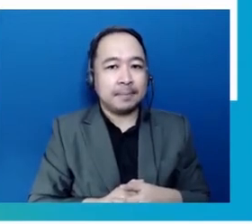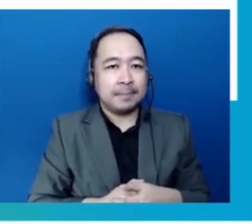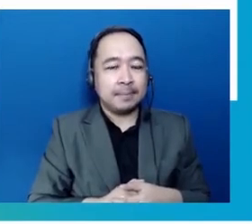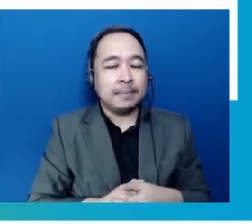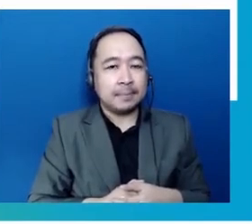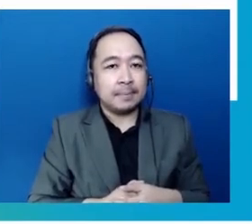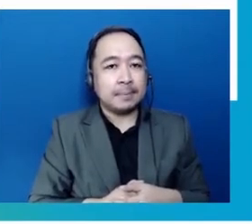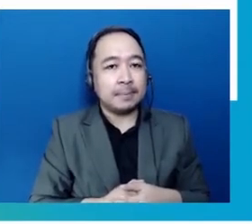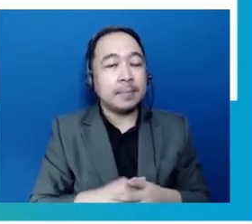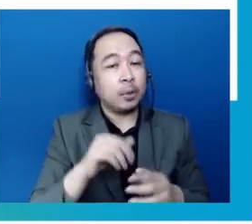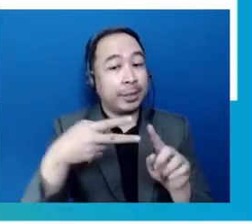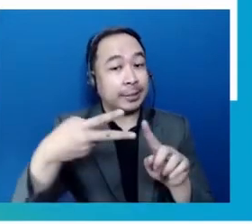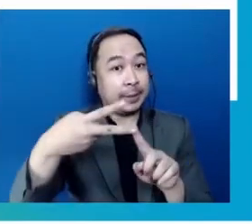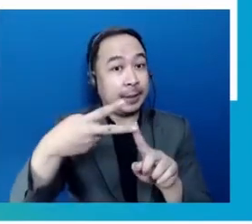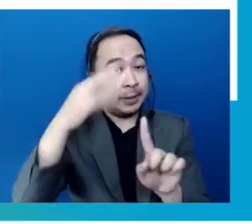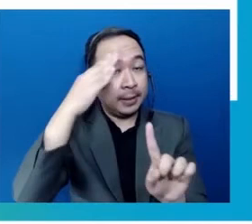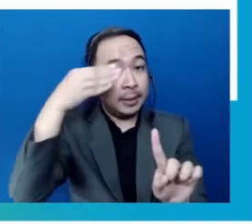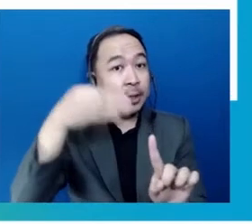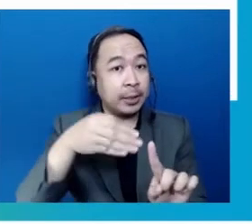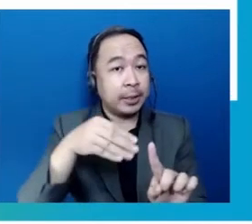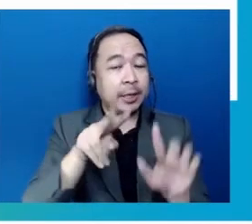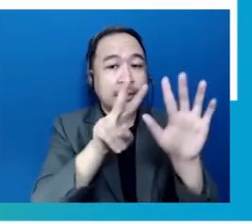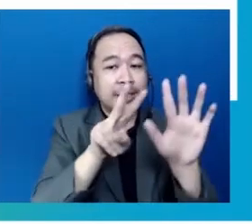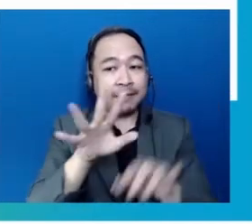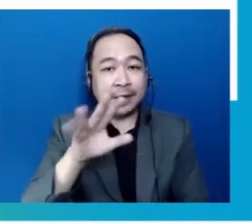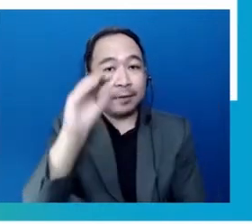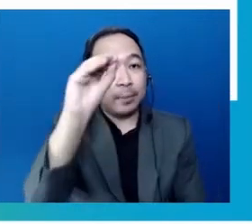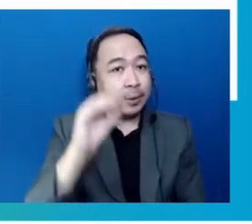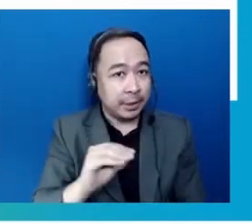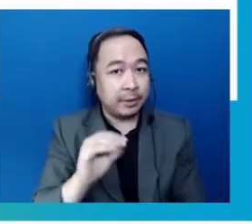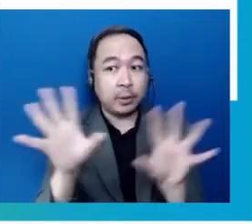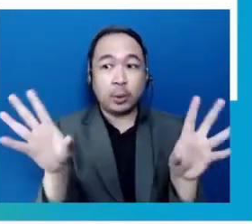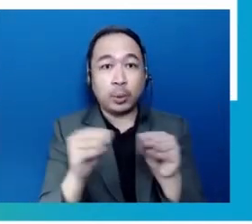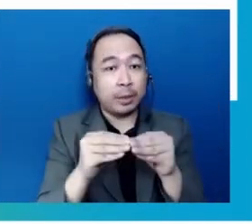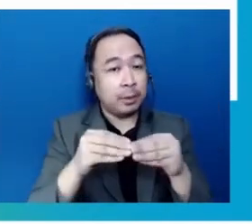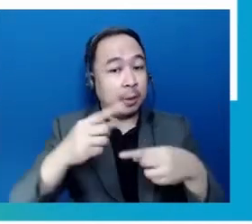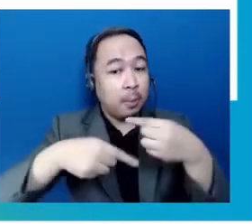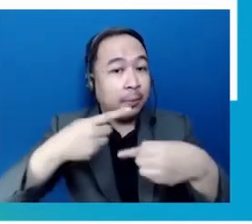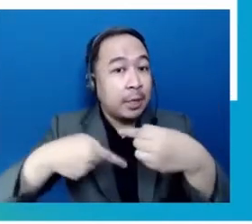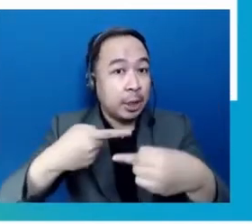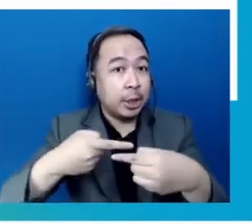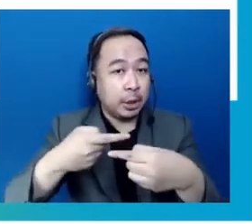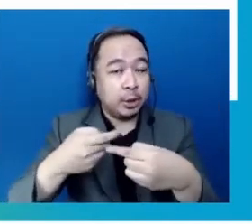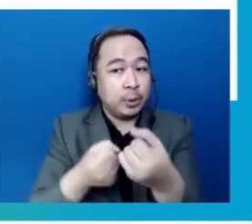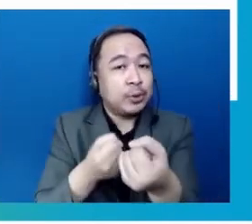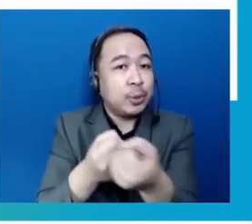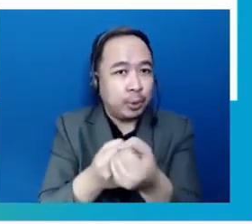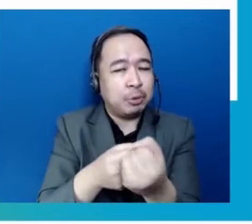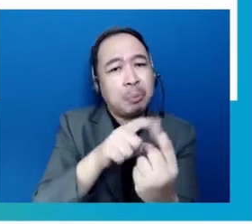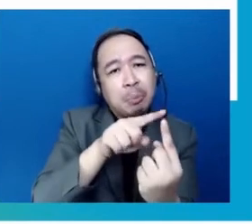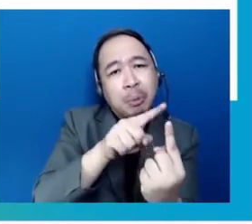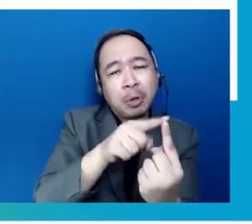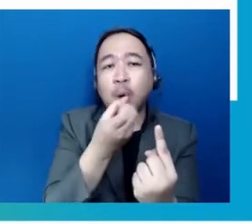And another target is 75% of our total number of operations will contribute to either or both mitigating